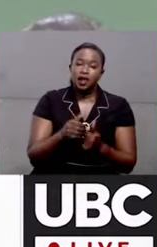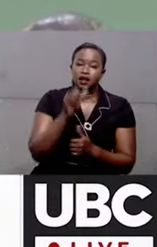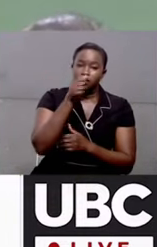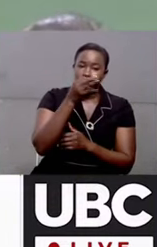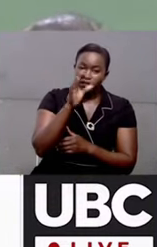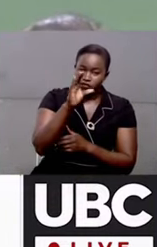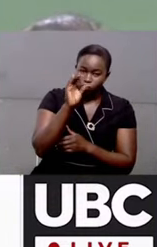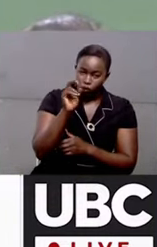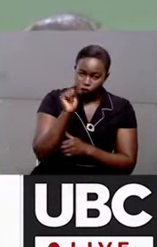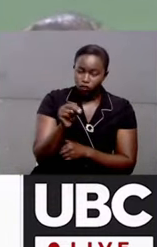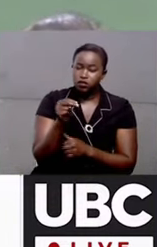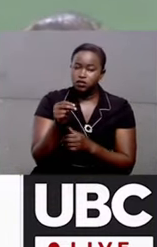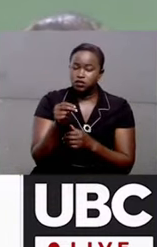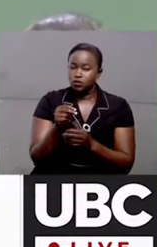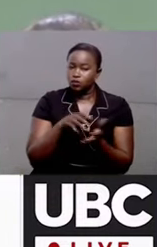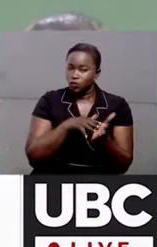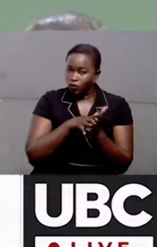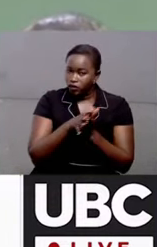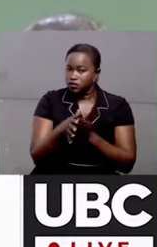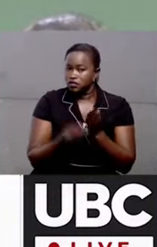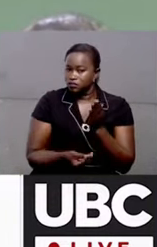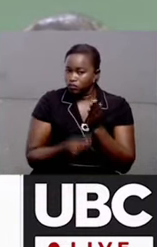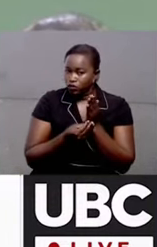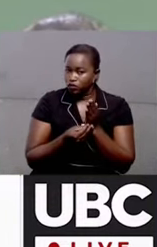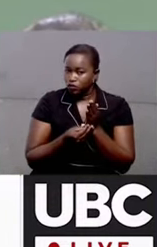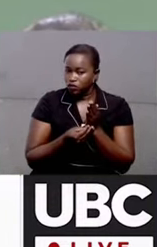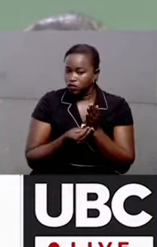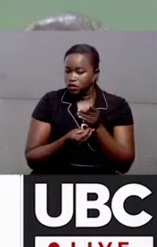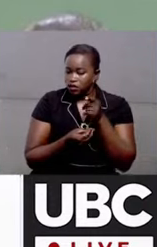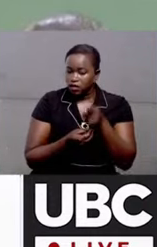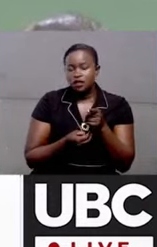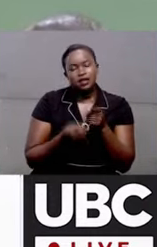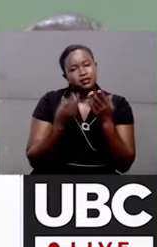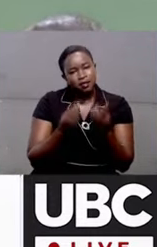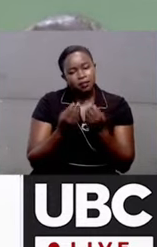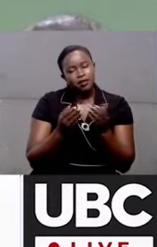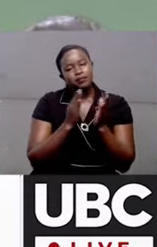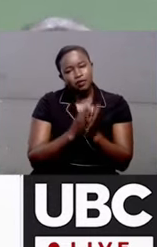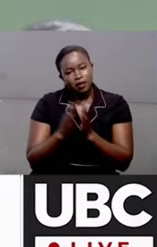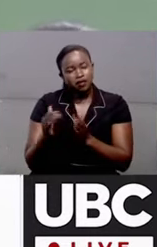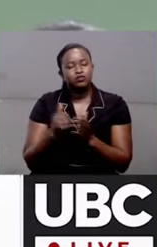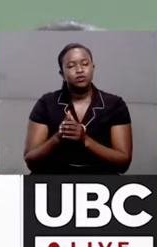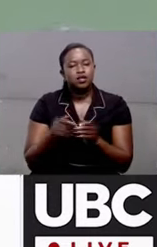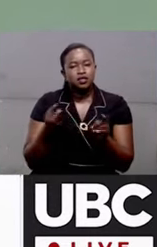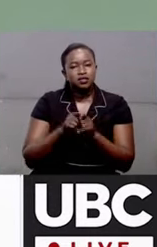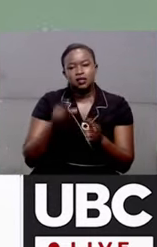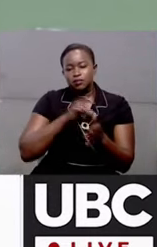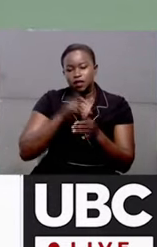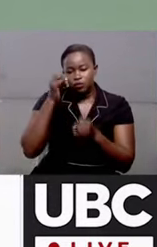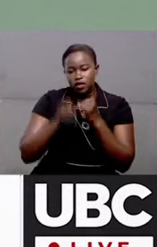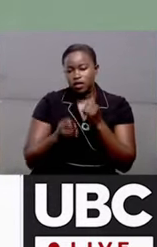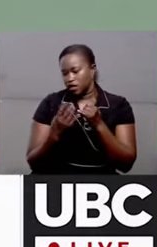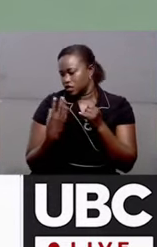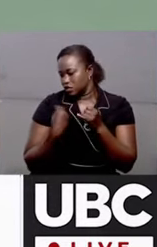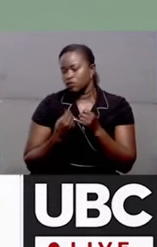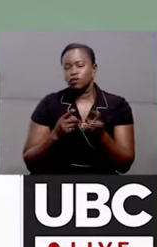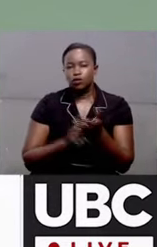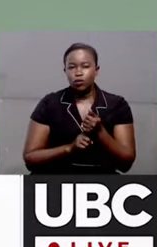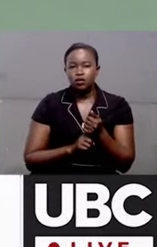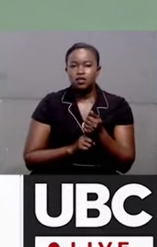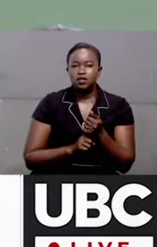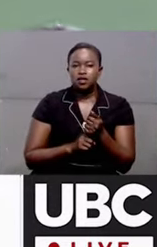costs that have been included in this is simply preparation. Just this weekend, we received the inspection